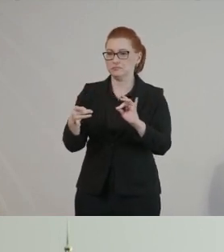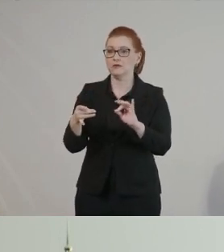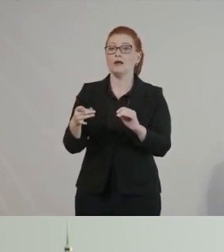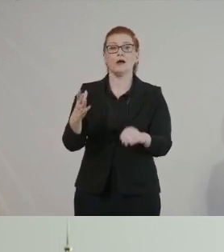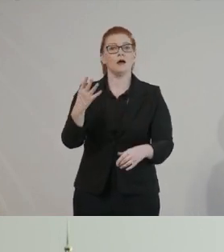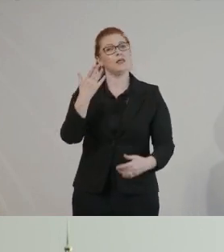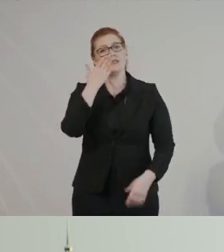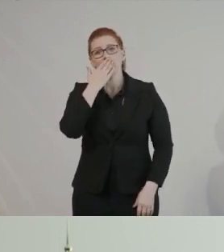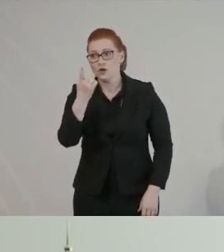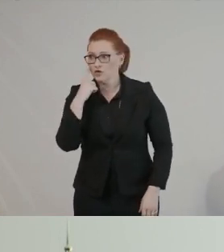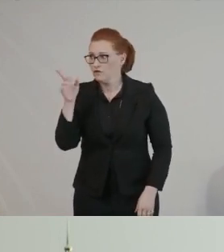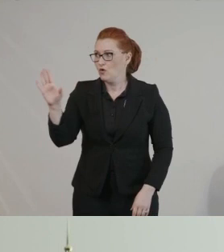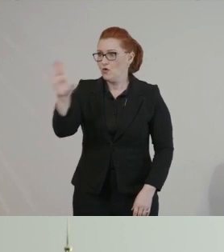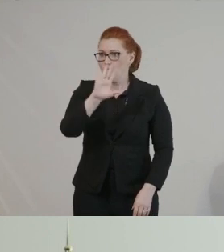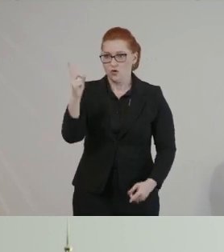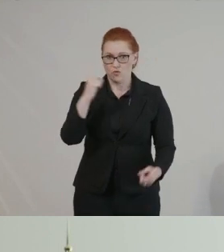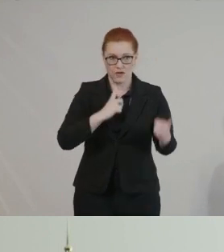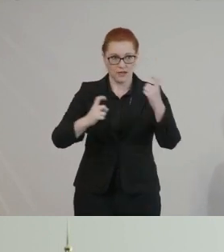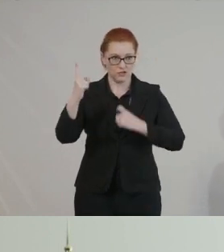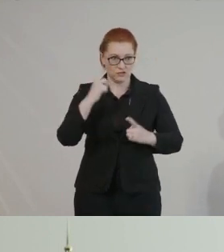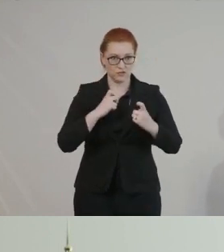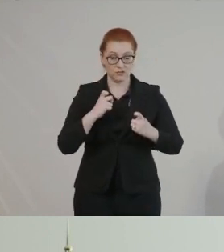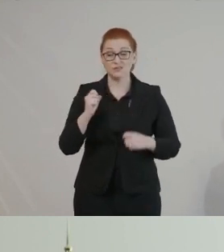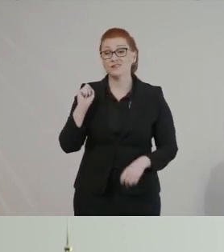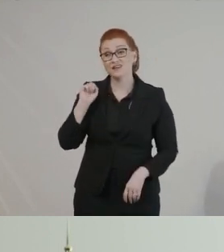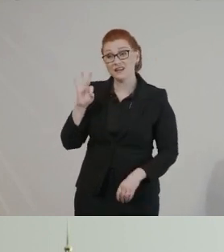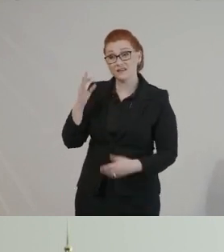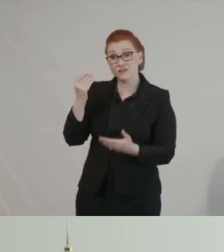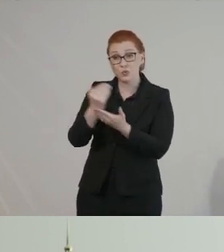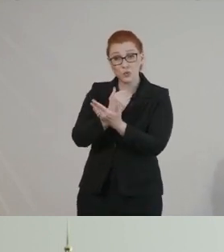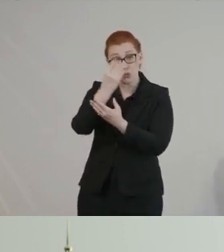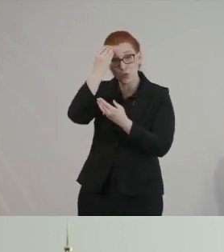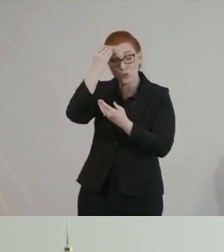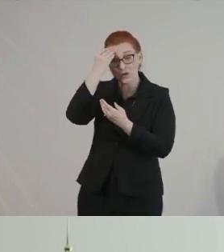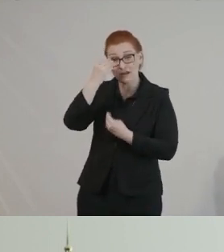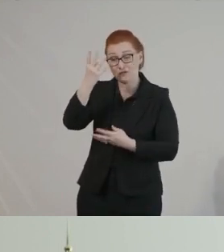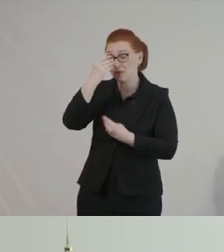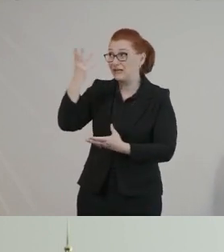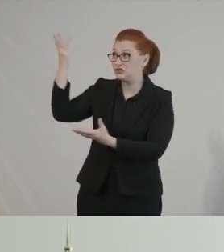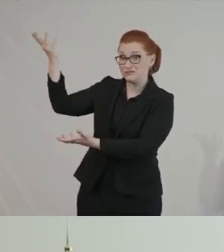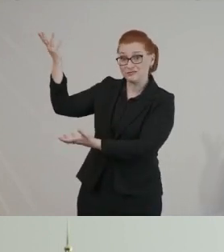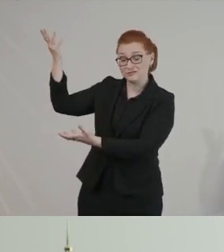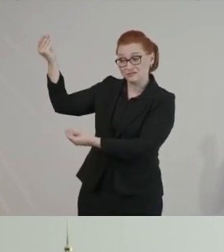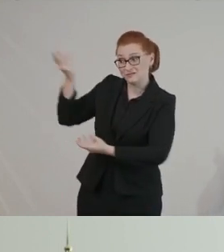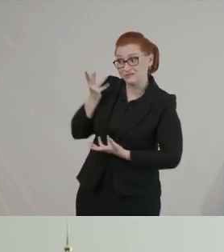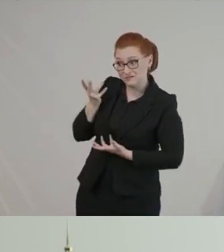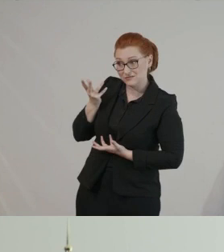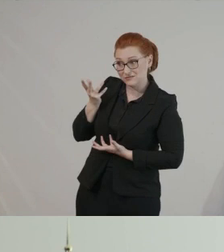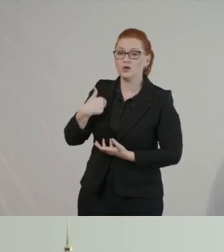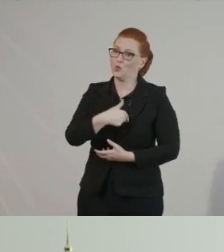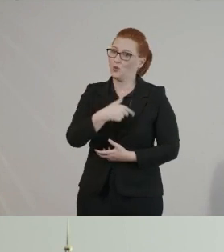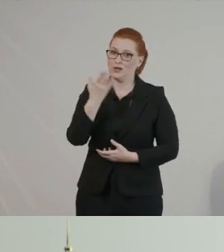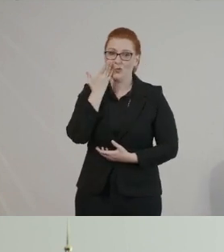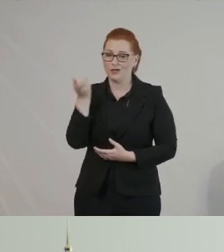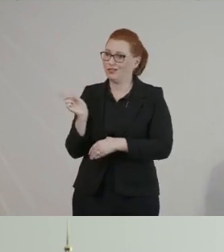your questions. If we have new information, if things change, we'll be here,